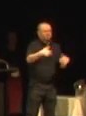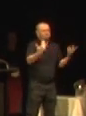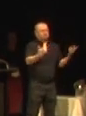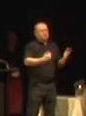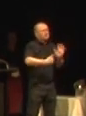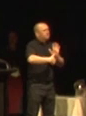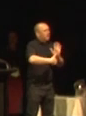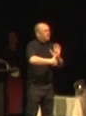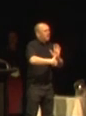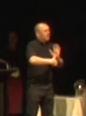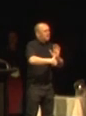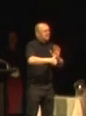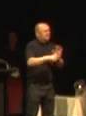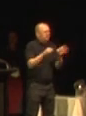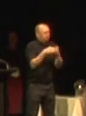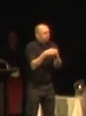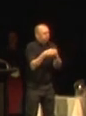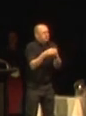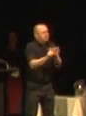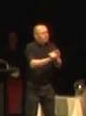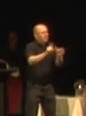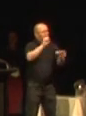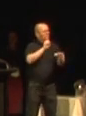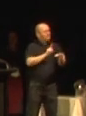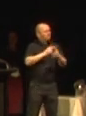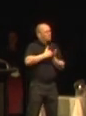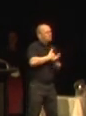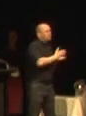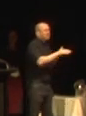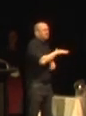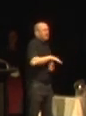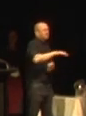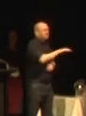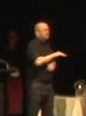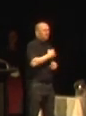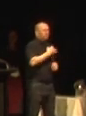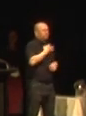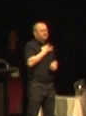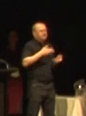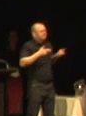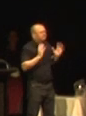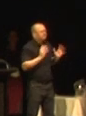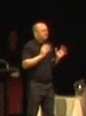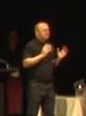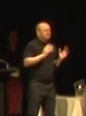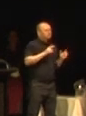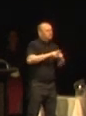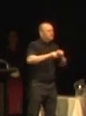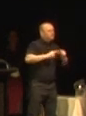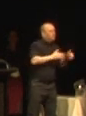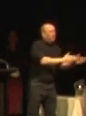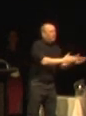out into a shared space a little bit and do some things that it might not normally do. We're asking schools to do the same things, partners to do the same things.